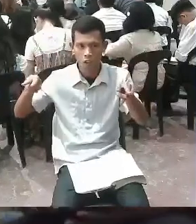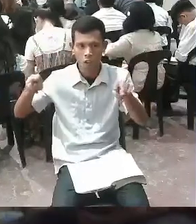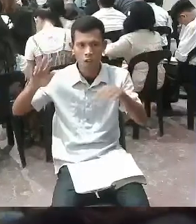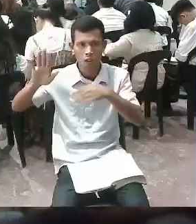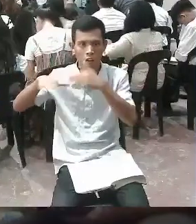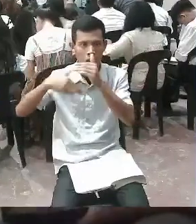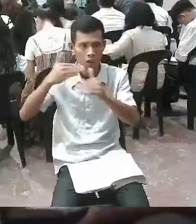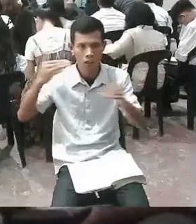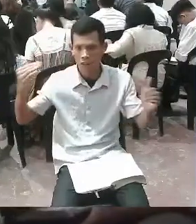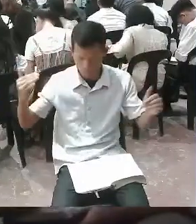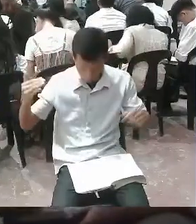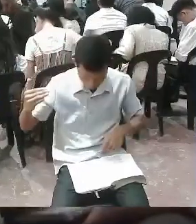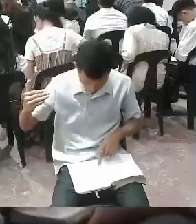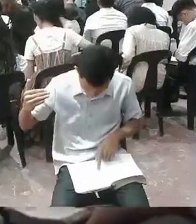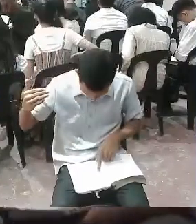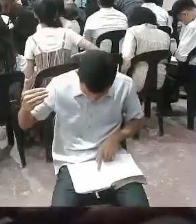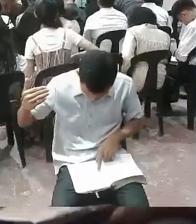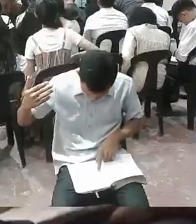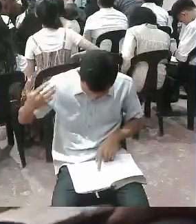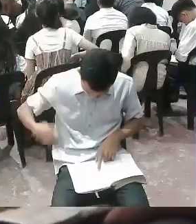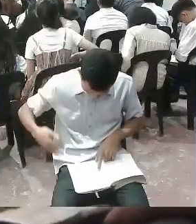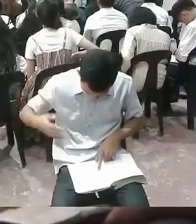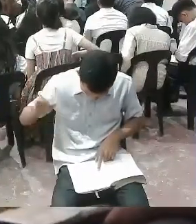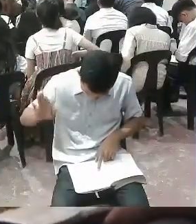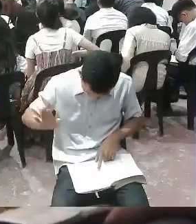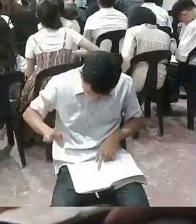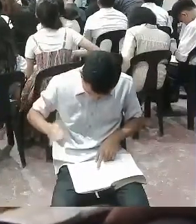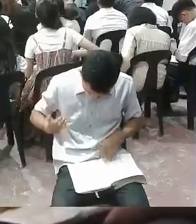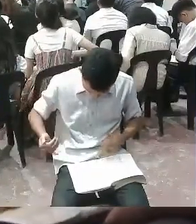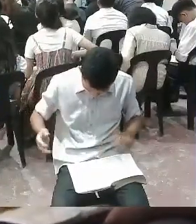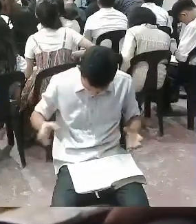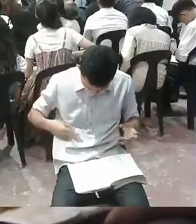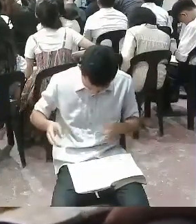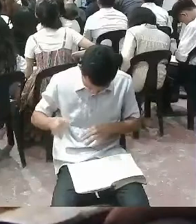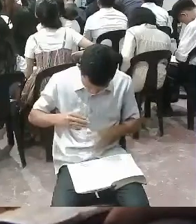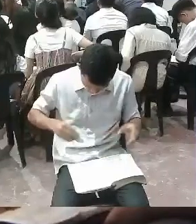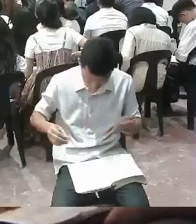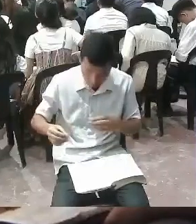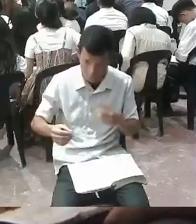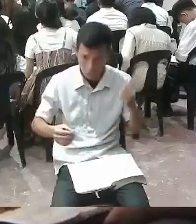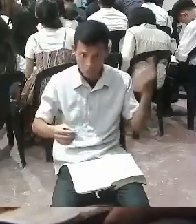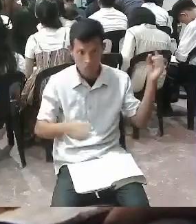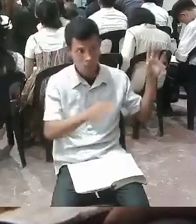these precious girls over here, and put this verse up on the screen here.